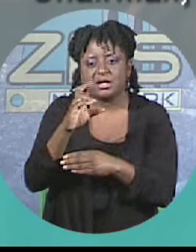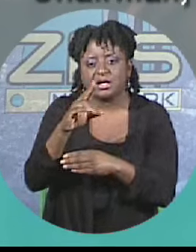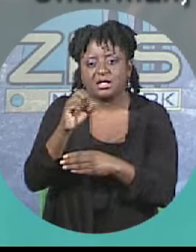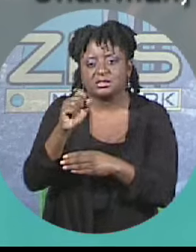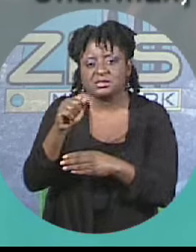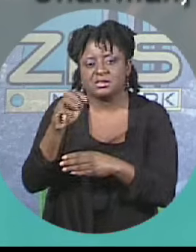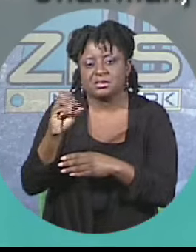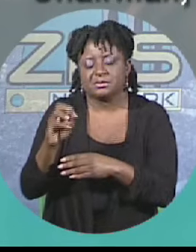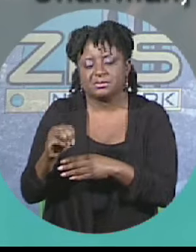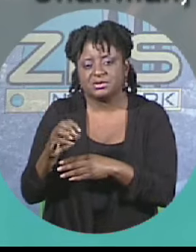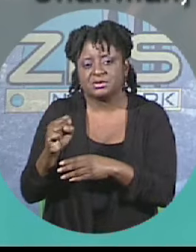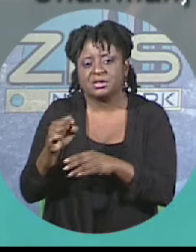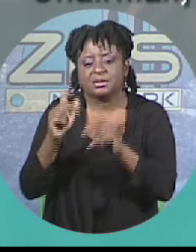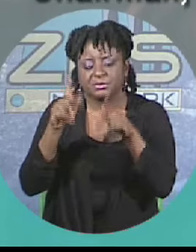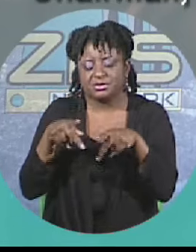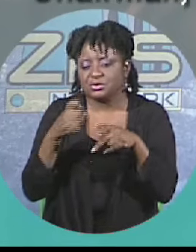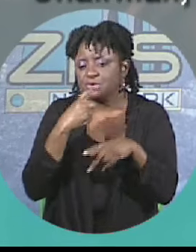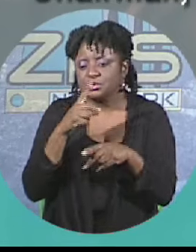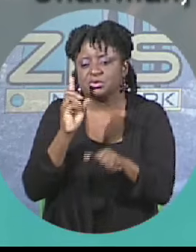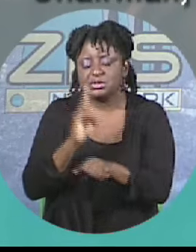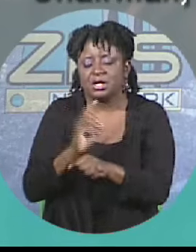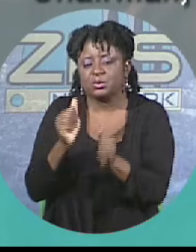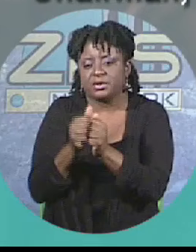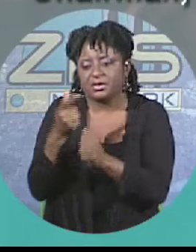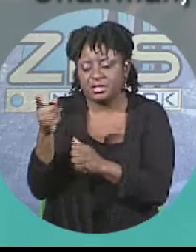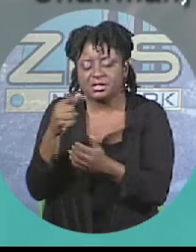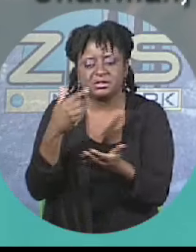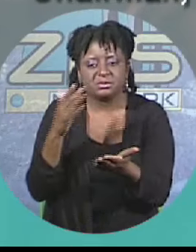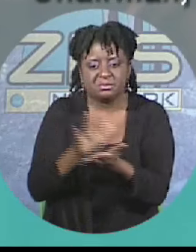never did he take any action against this